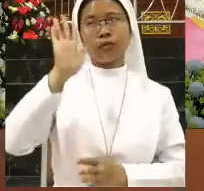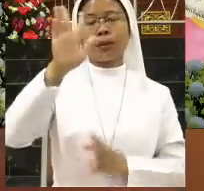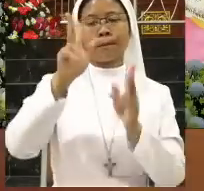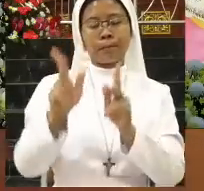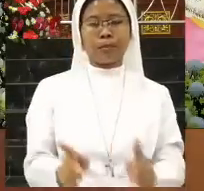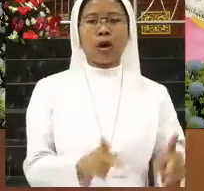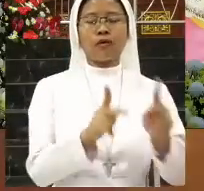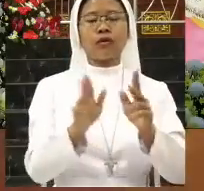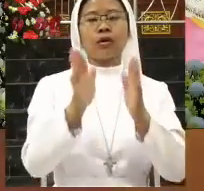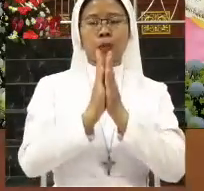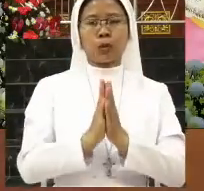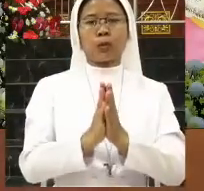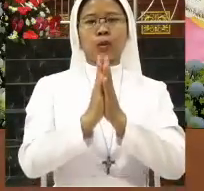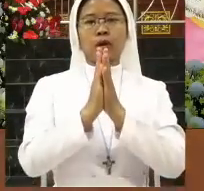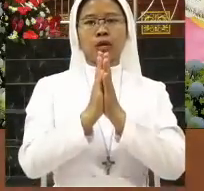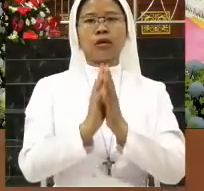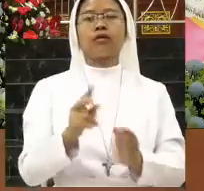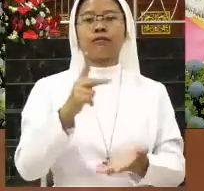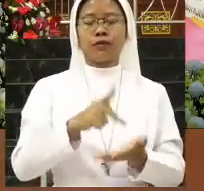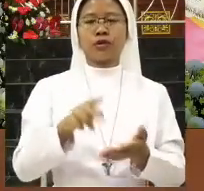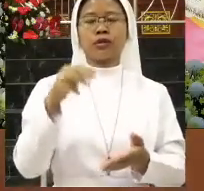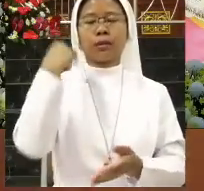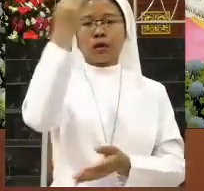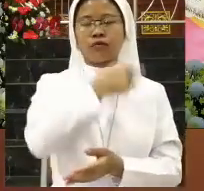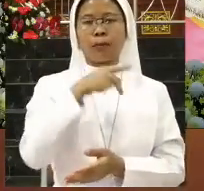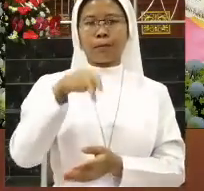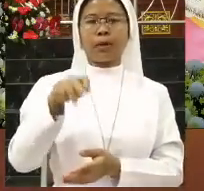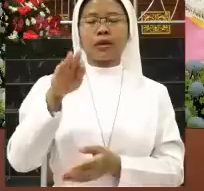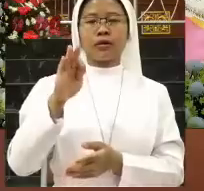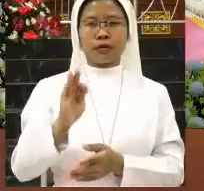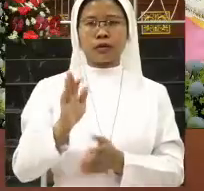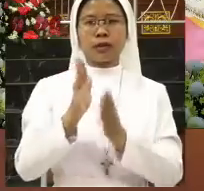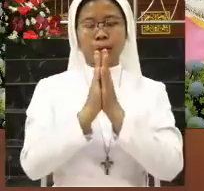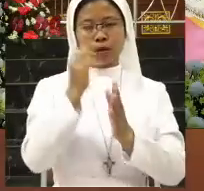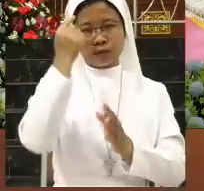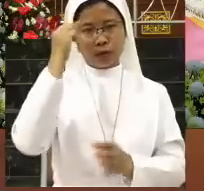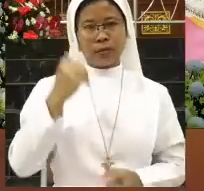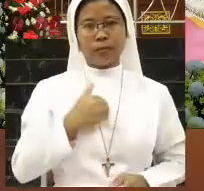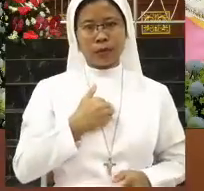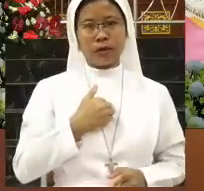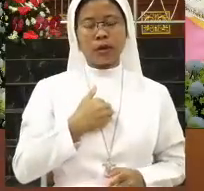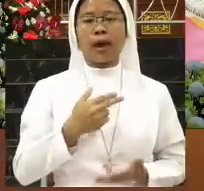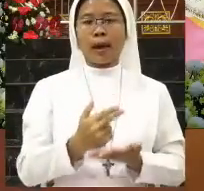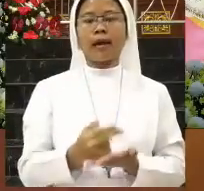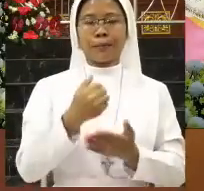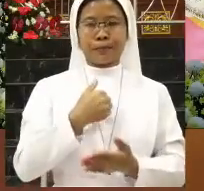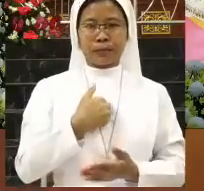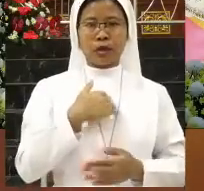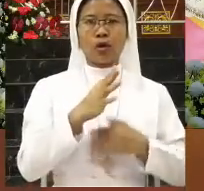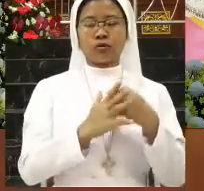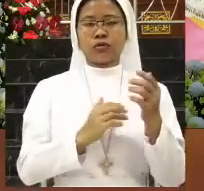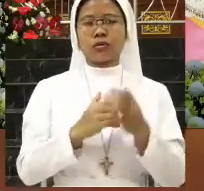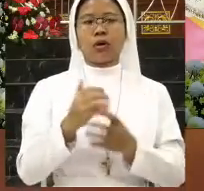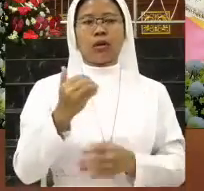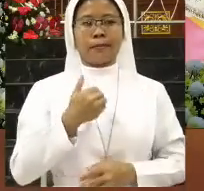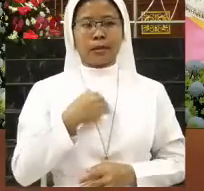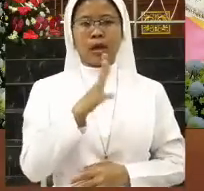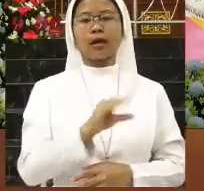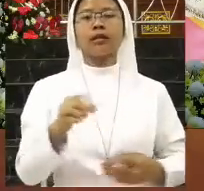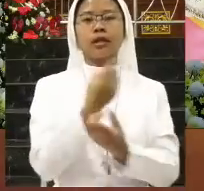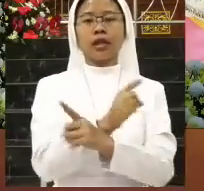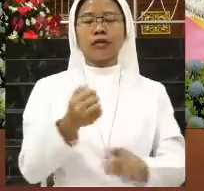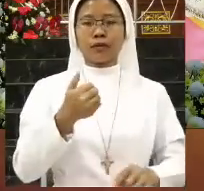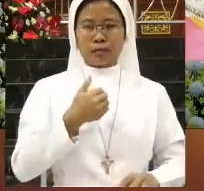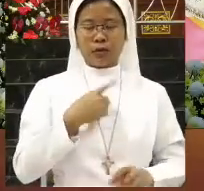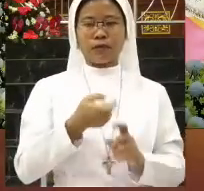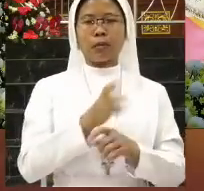powerful intercession. Virgin of Peñafrancia, pray for me, help me, console me, and